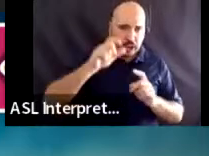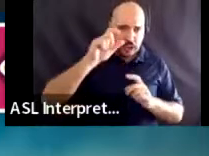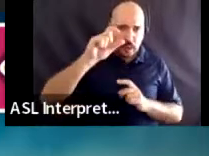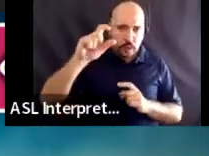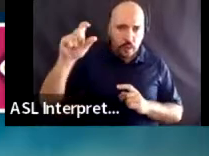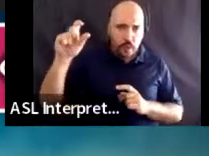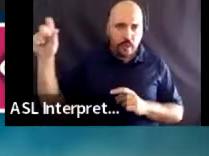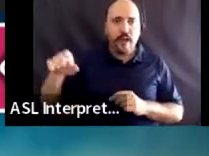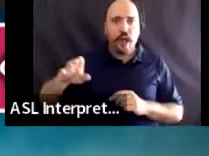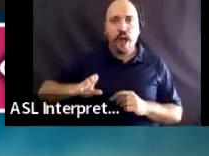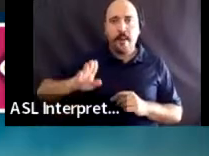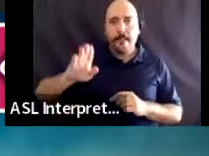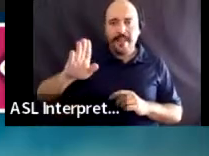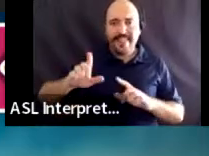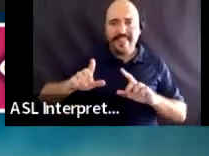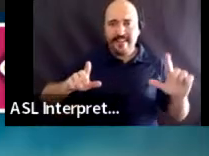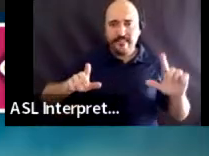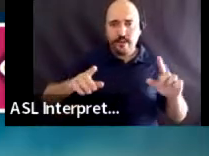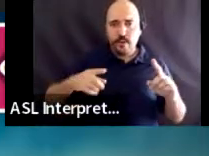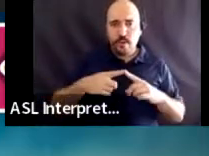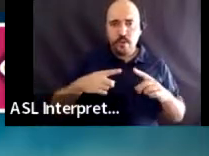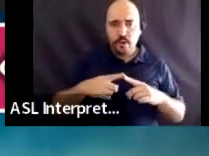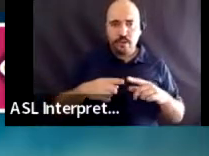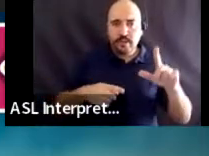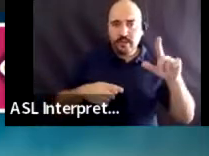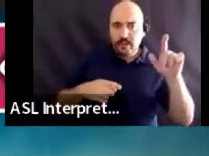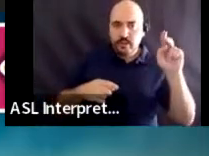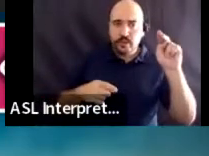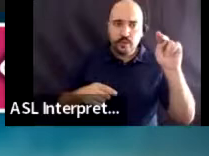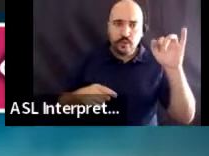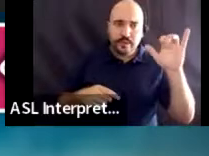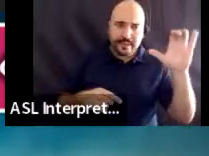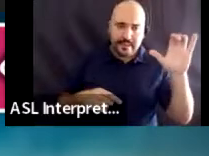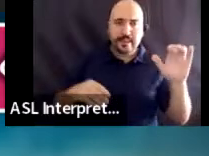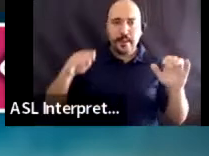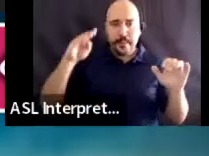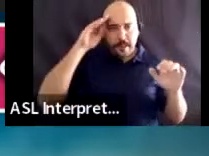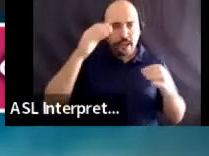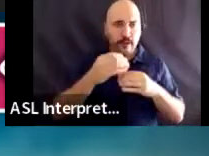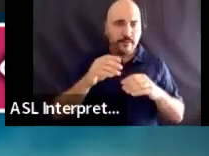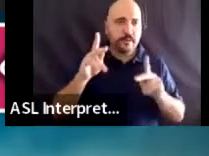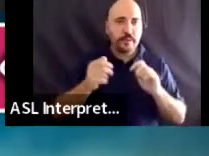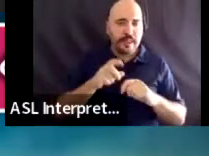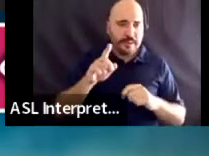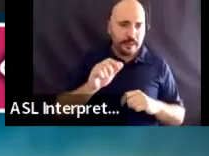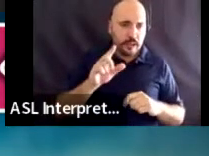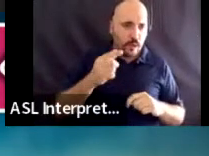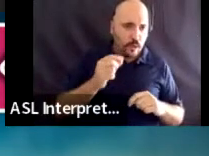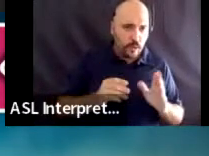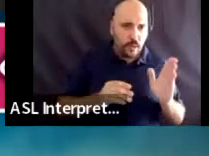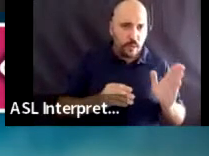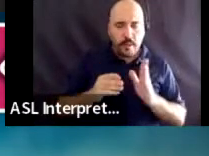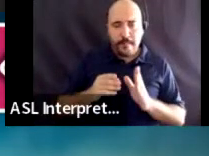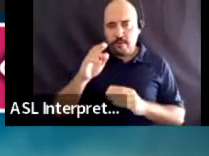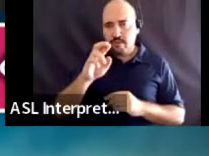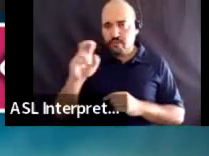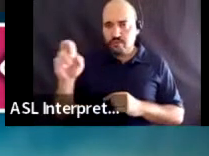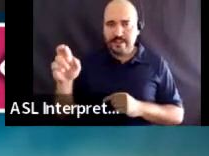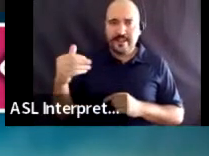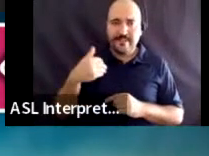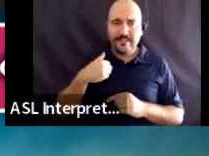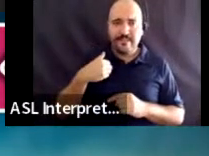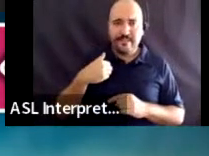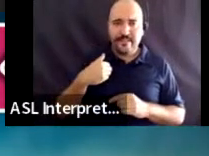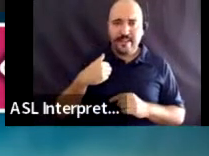The upper left corner being the New York City Mayor's Office for People with Disabilities logo. In the upper right corner, there